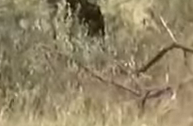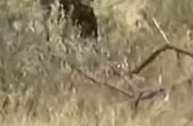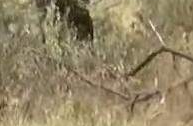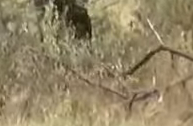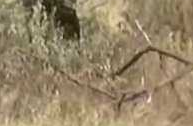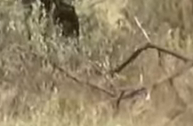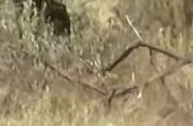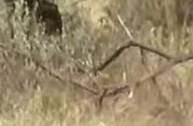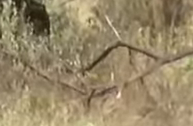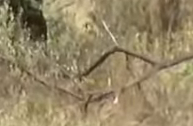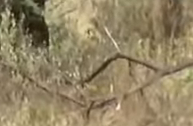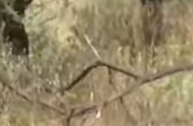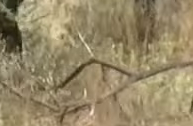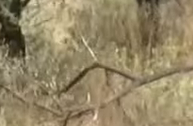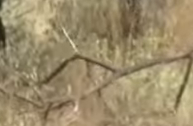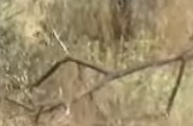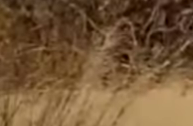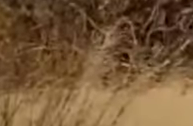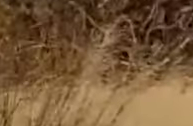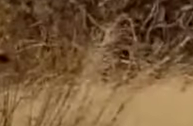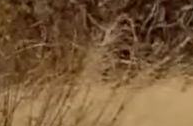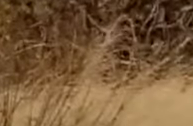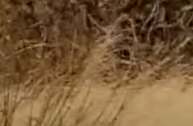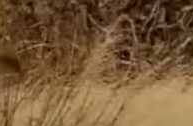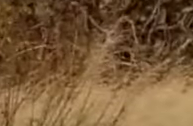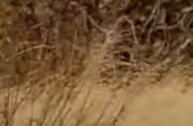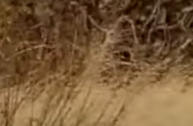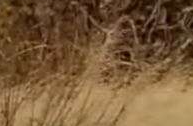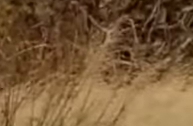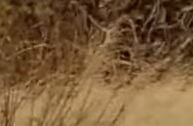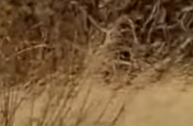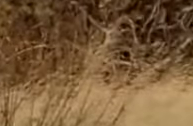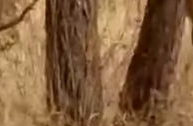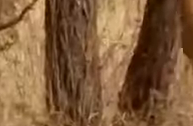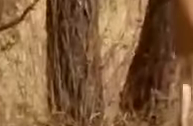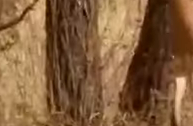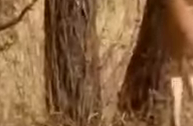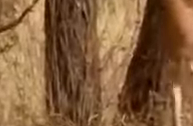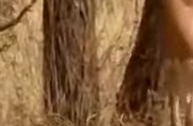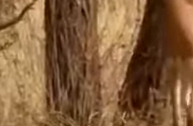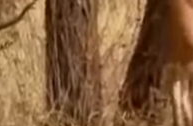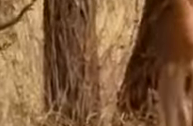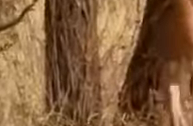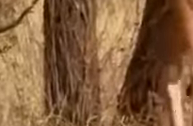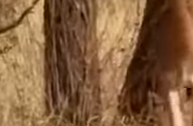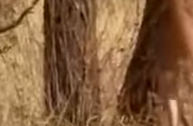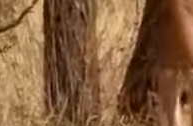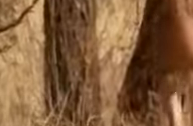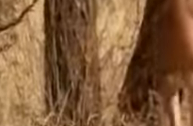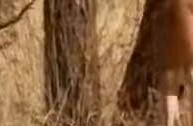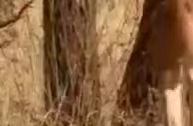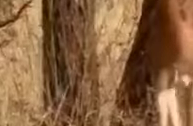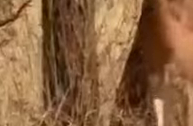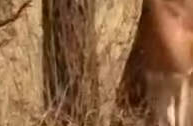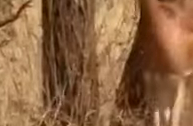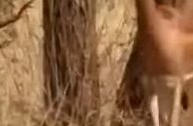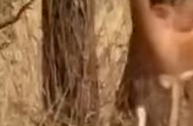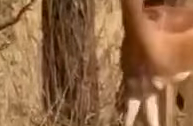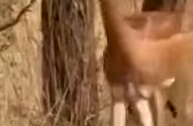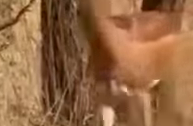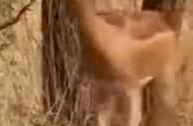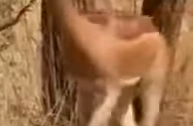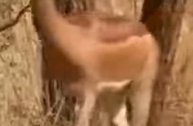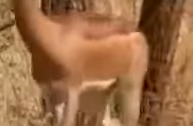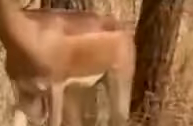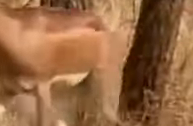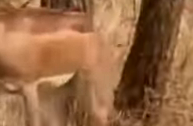Samburu red-backed earth. The gerenuk is classified as the cutest antelope owing to its